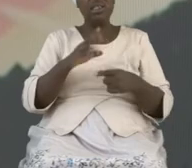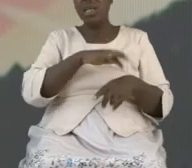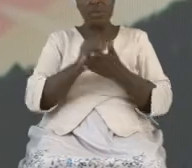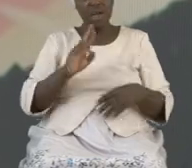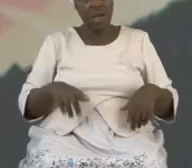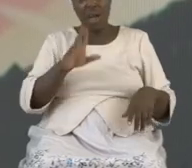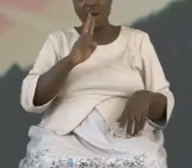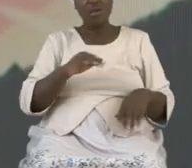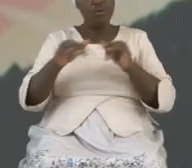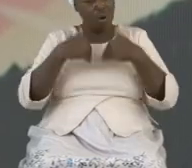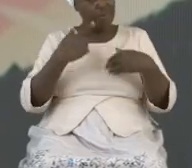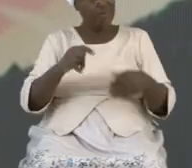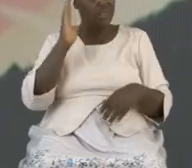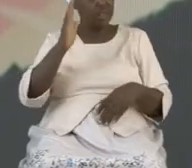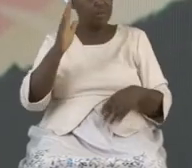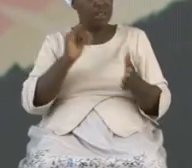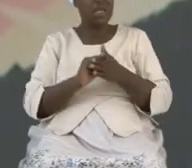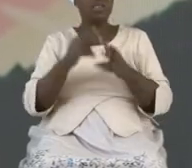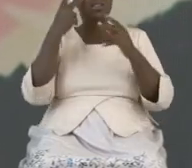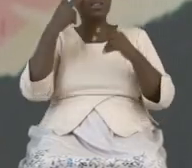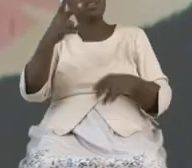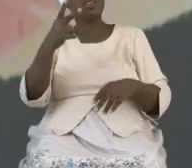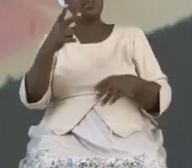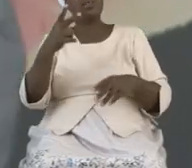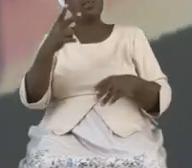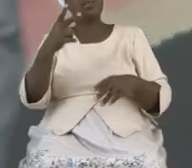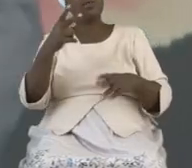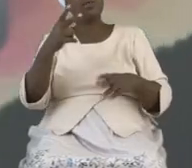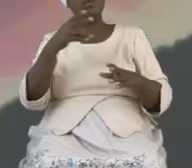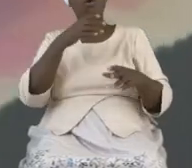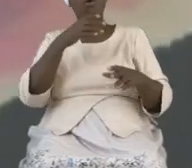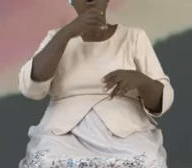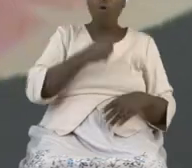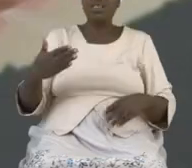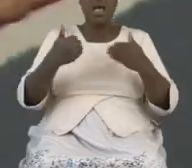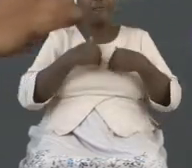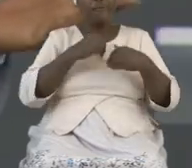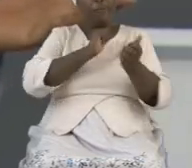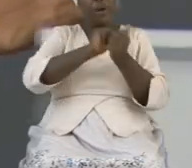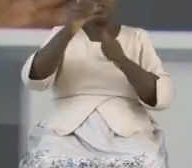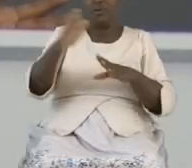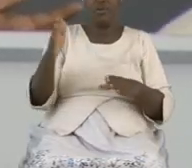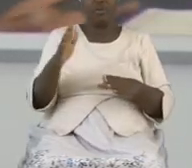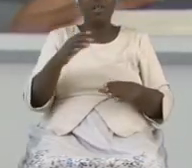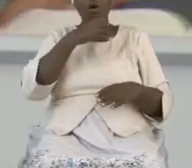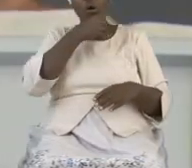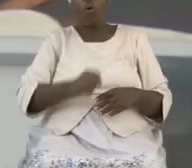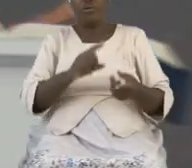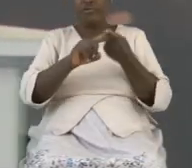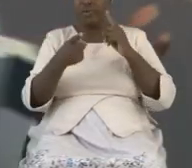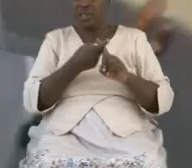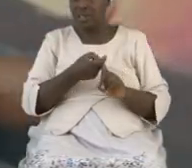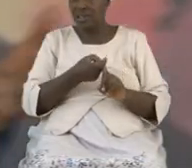that behold, old things are passed away? Old friends,